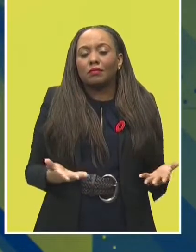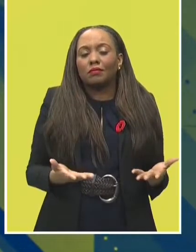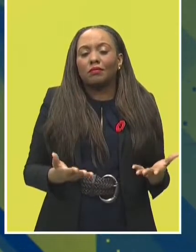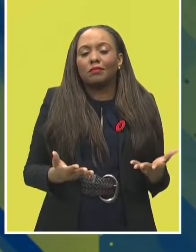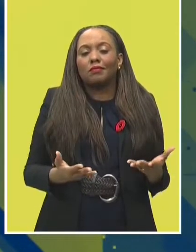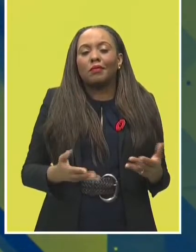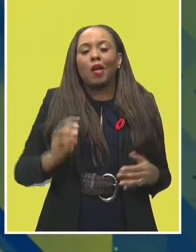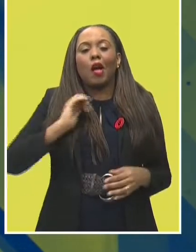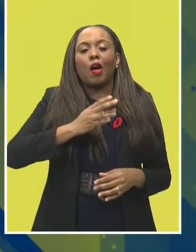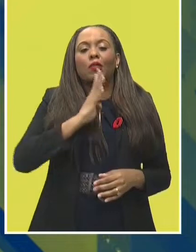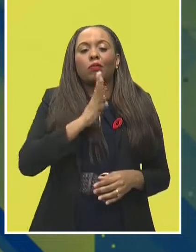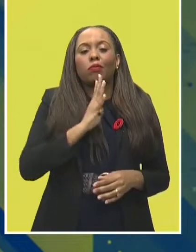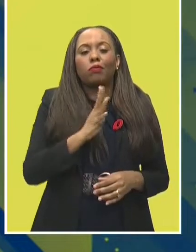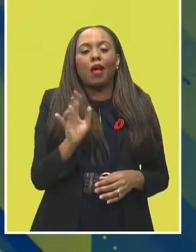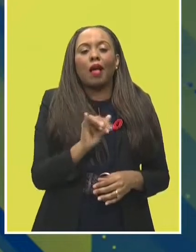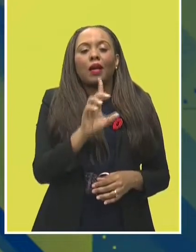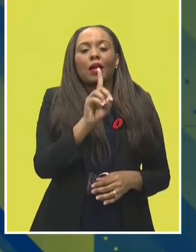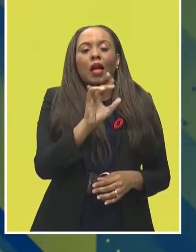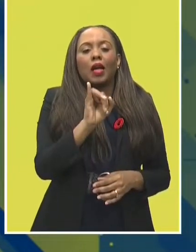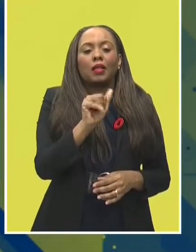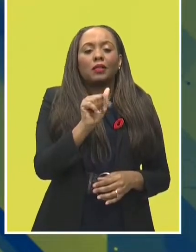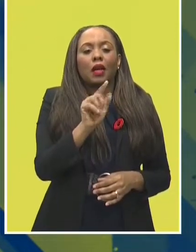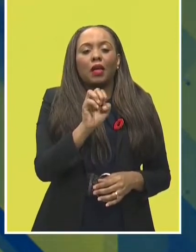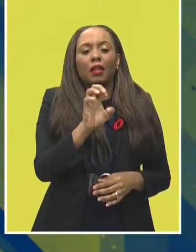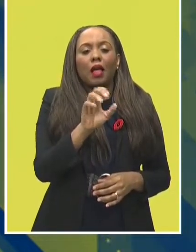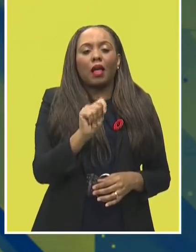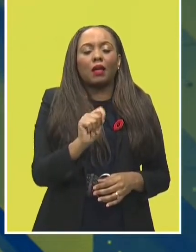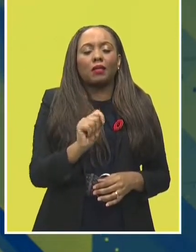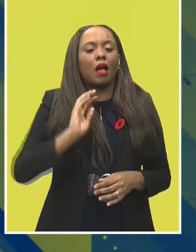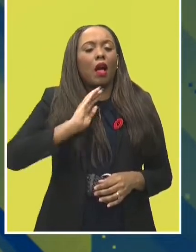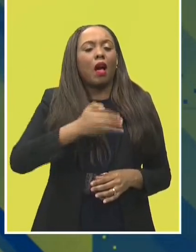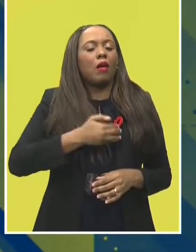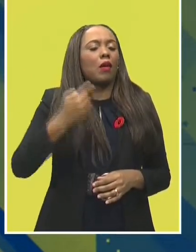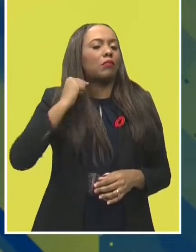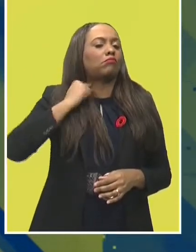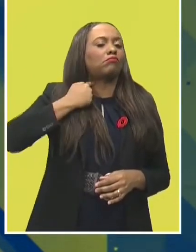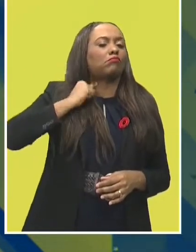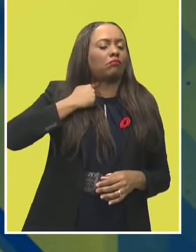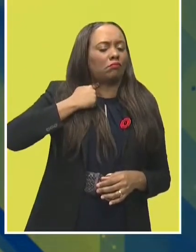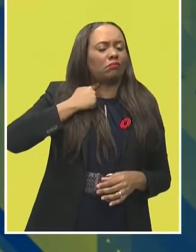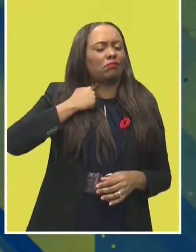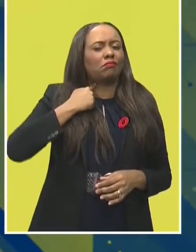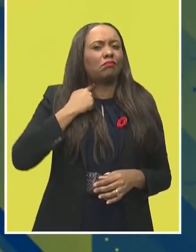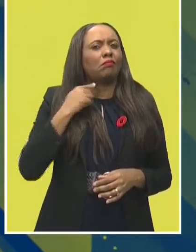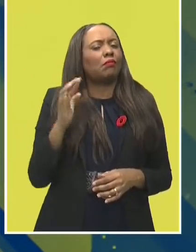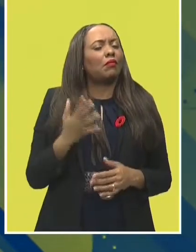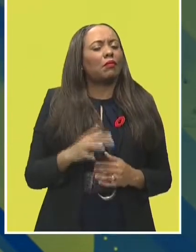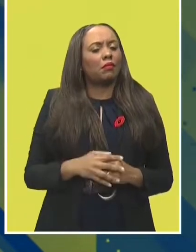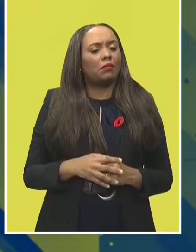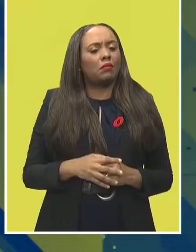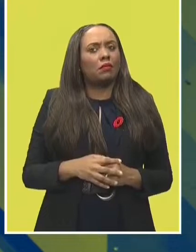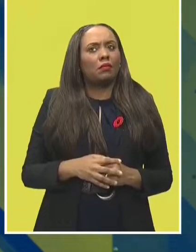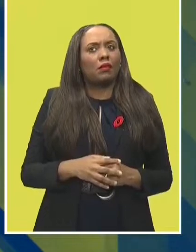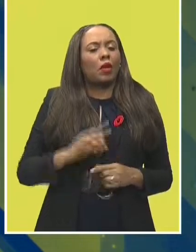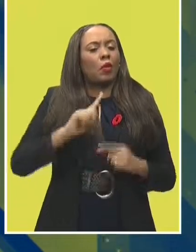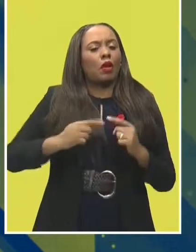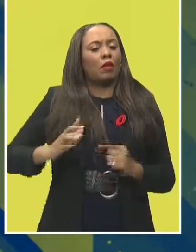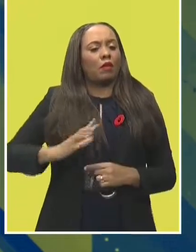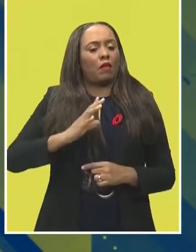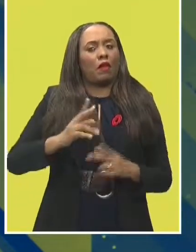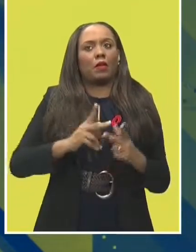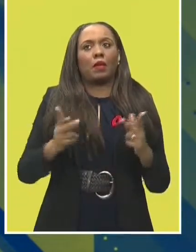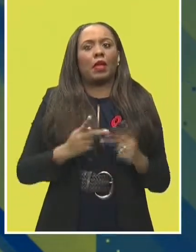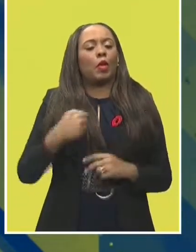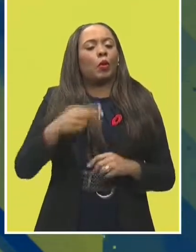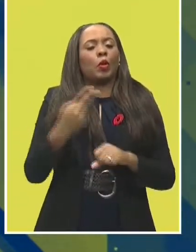accent, the way we just talk. It's cultural, it's our own, and it tick. While in formal settings, British